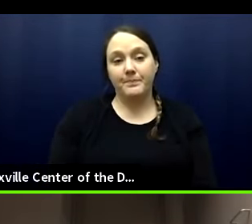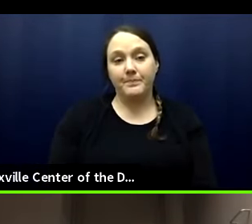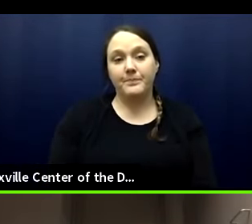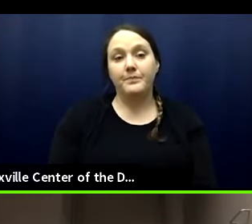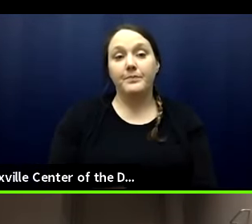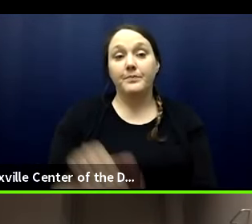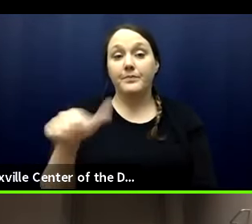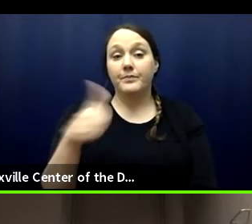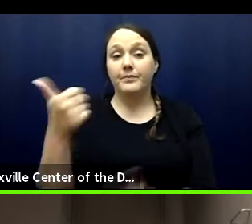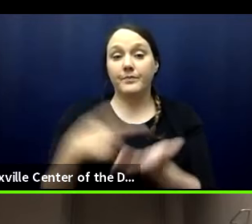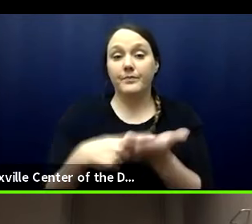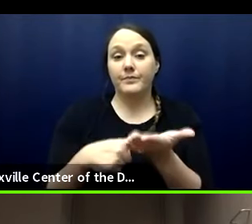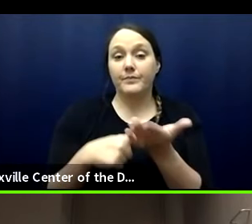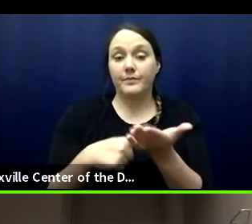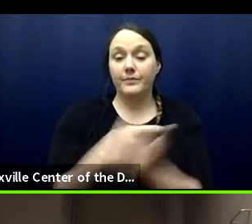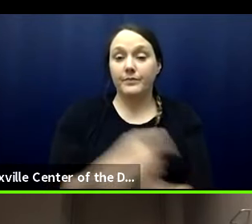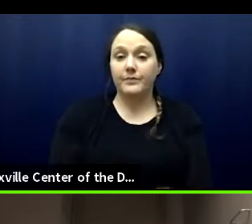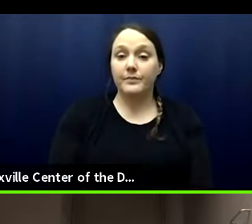Other discussion?